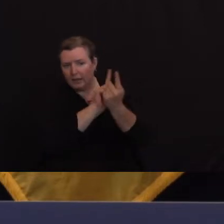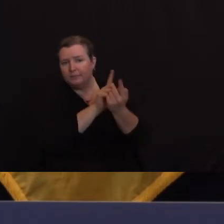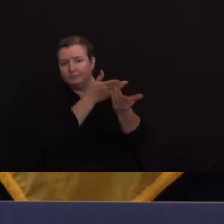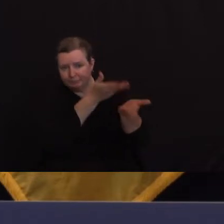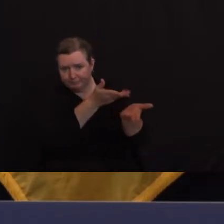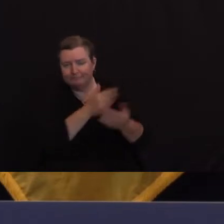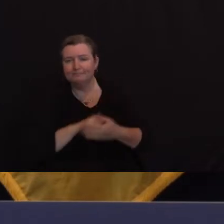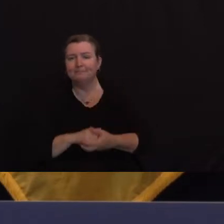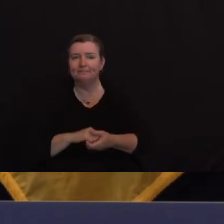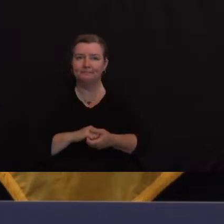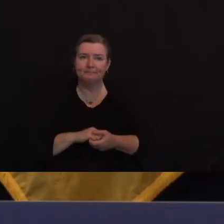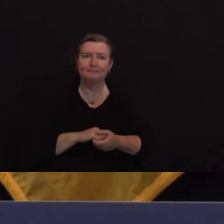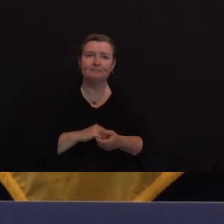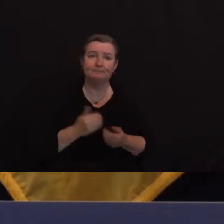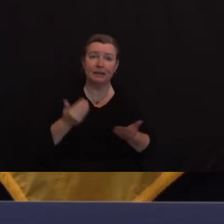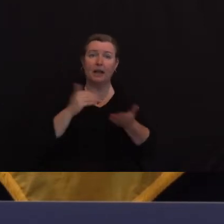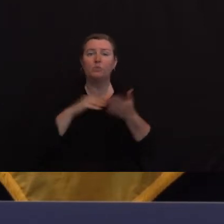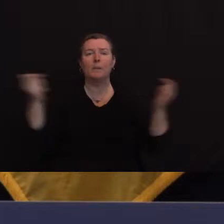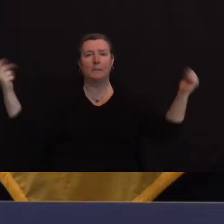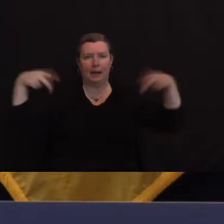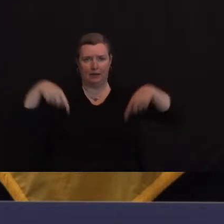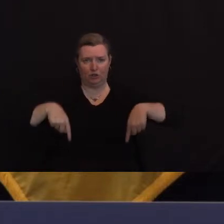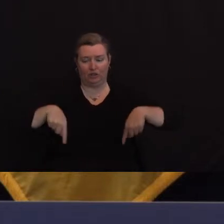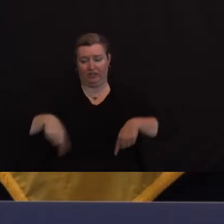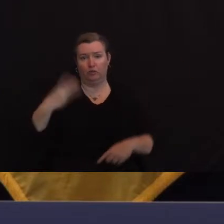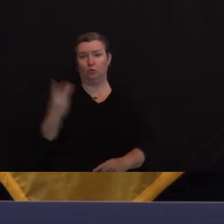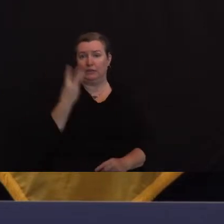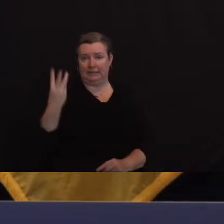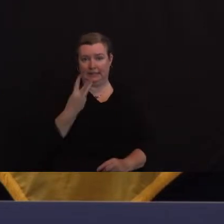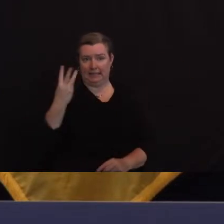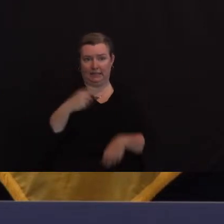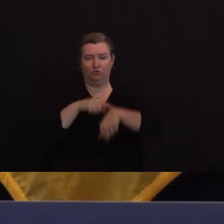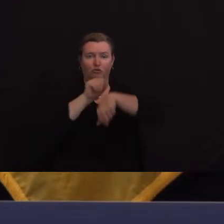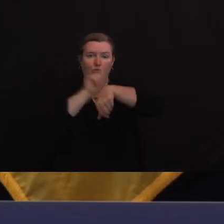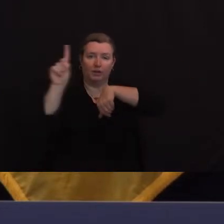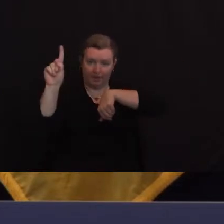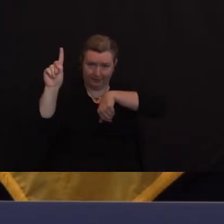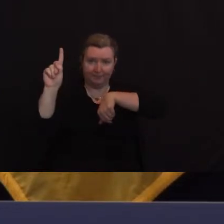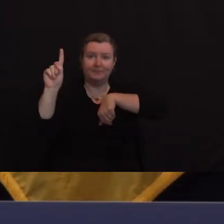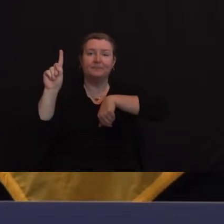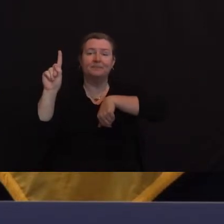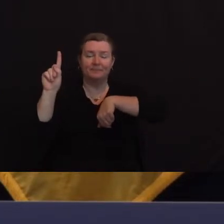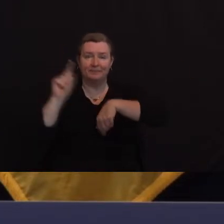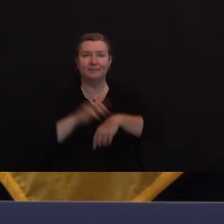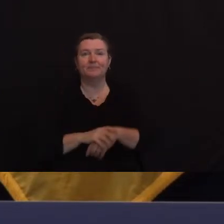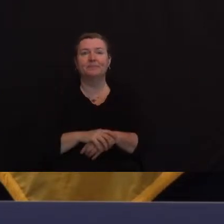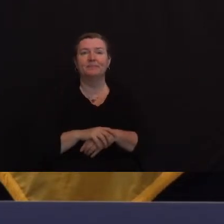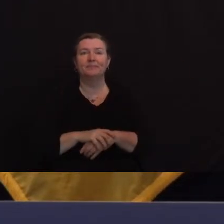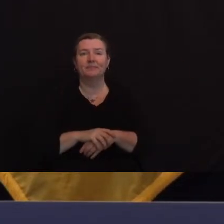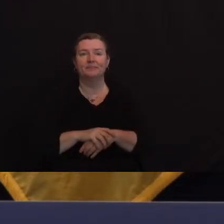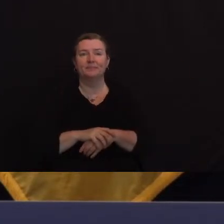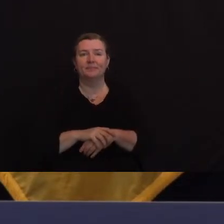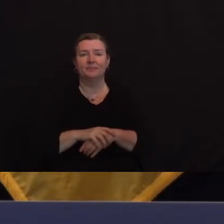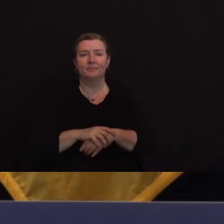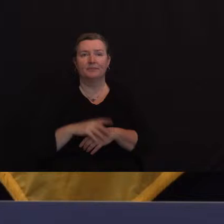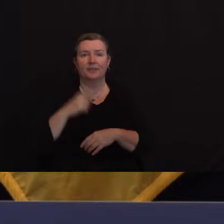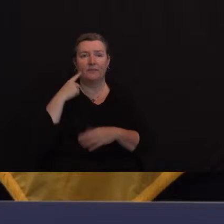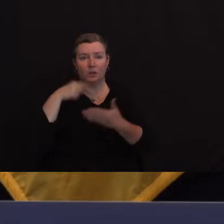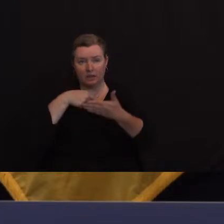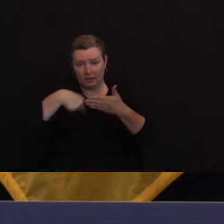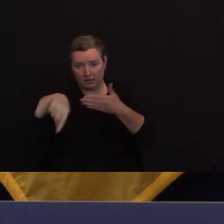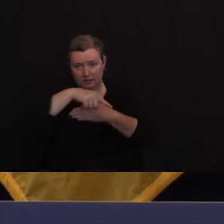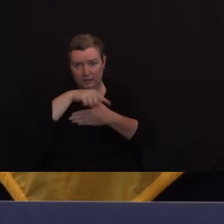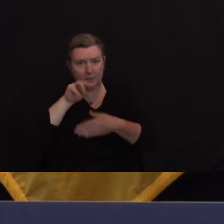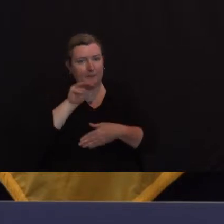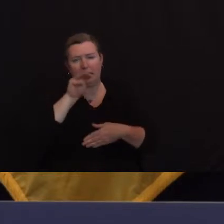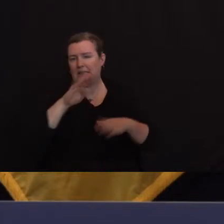Wednesday at 1 o'clock in light of the Labor Day holiday. Wishing